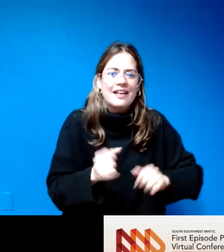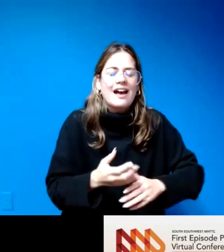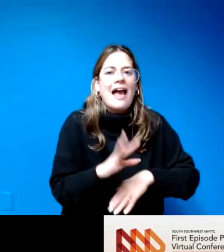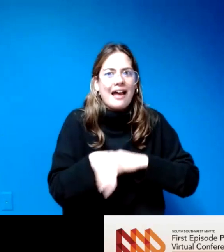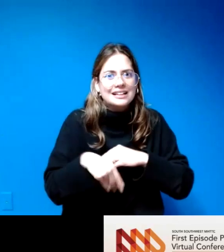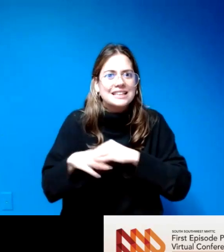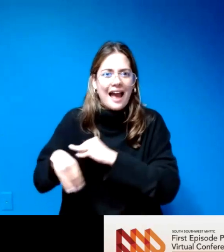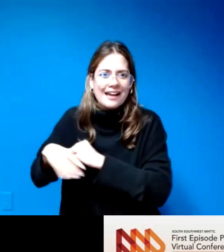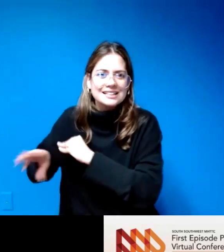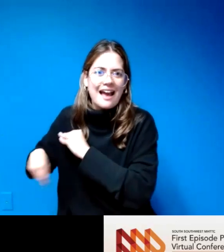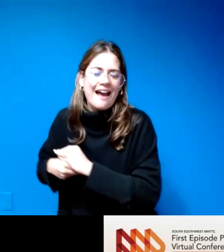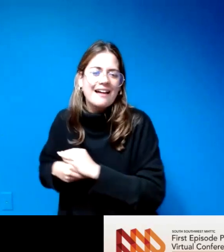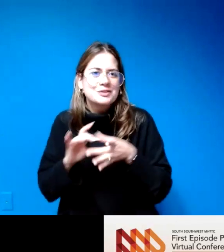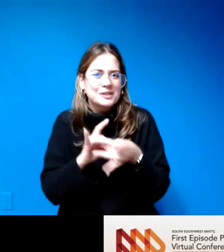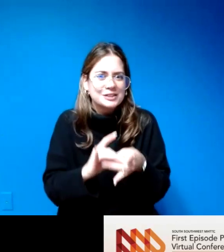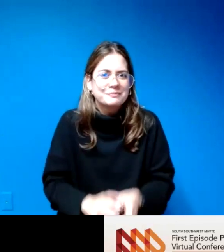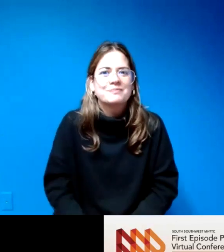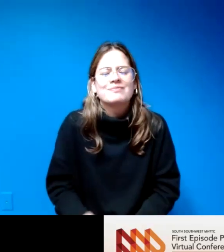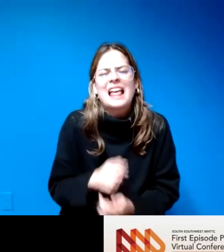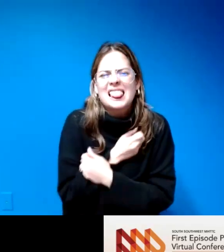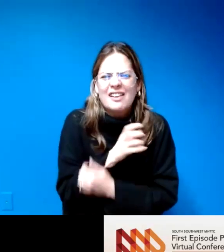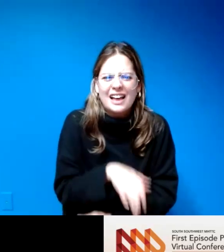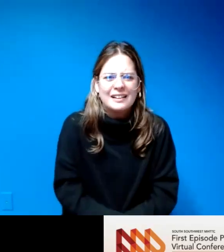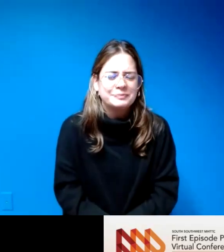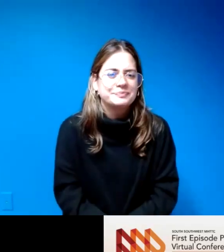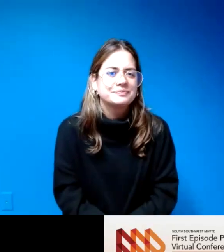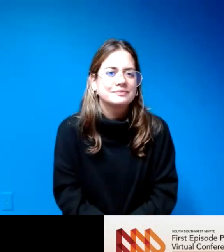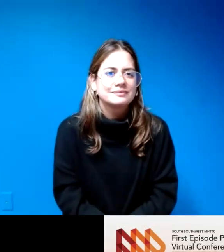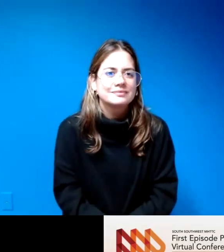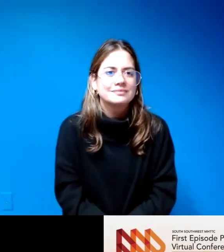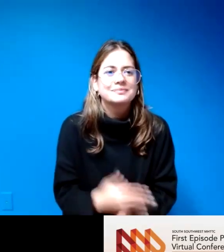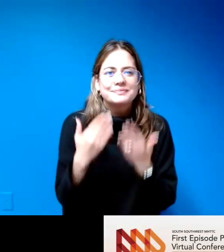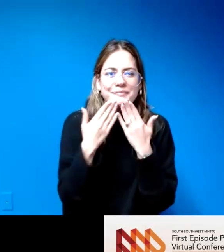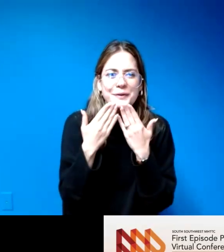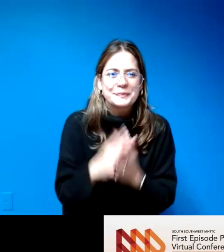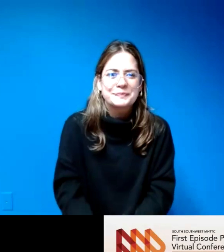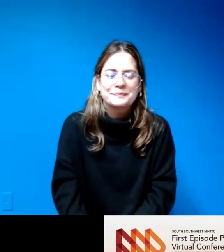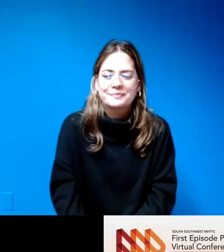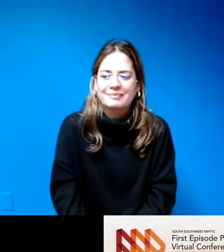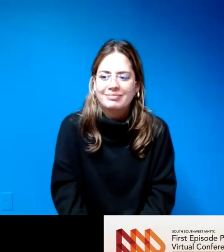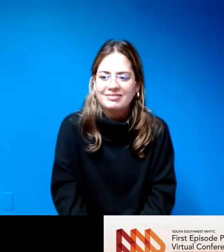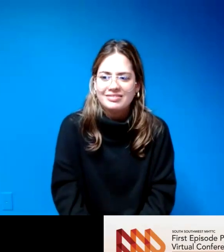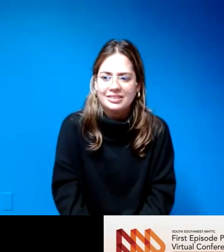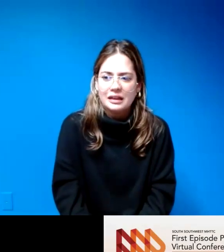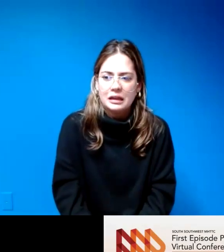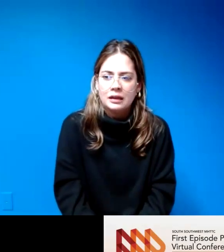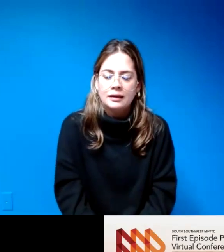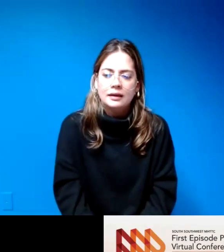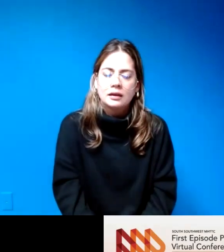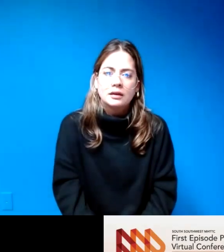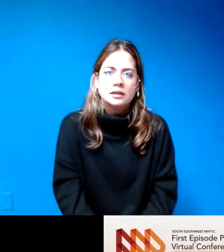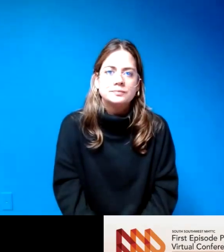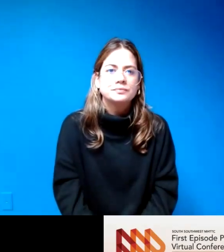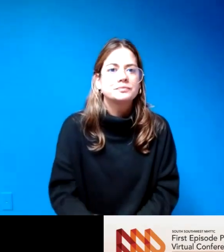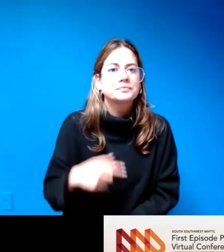of relationships. I love that. That's amazing. I agree. Thank you. Yeah.